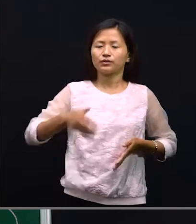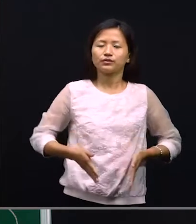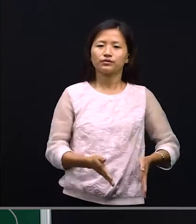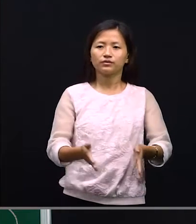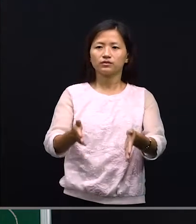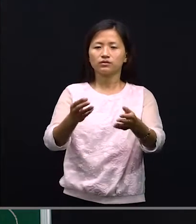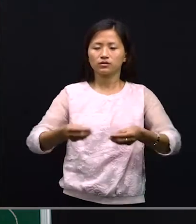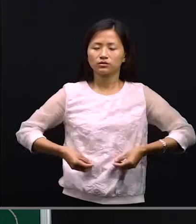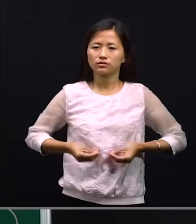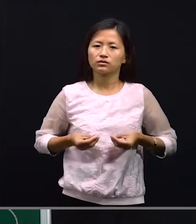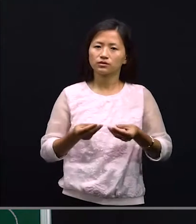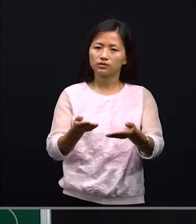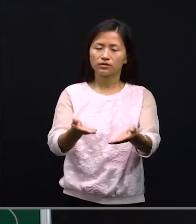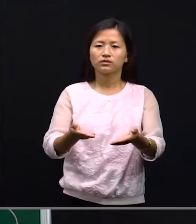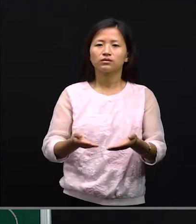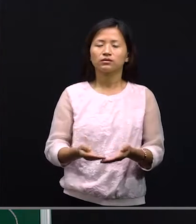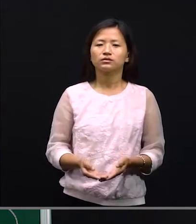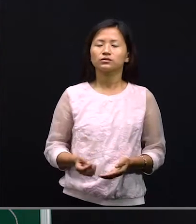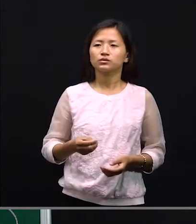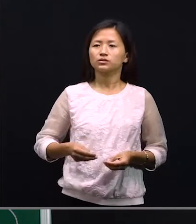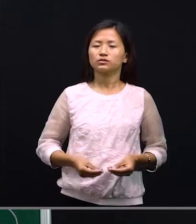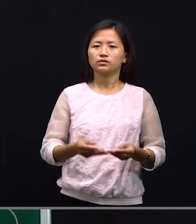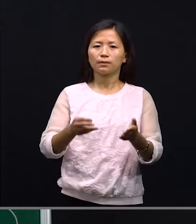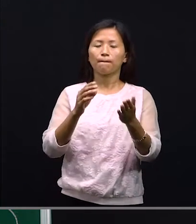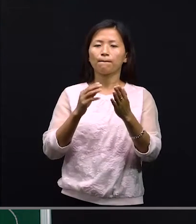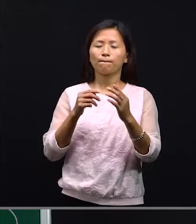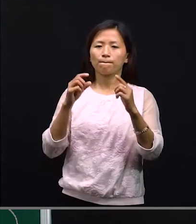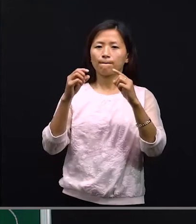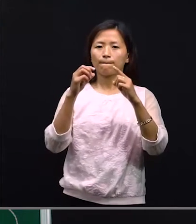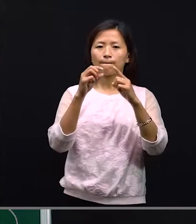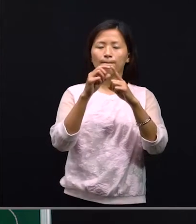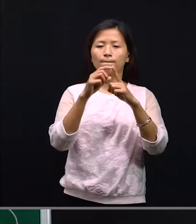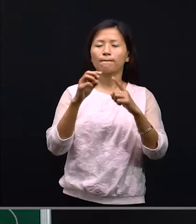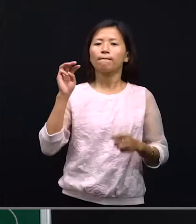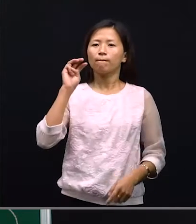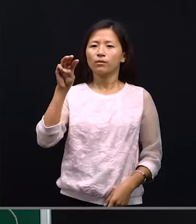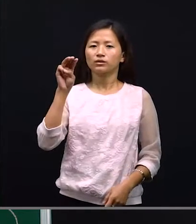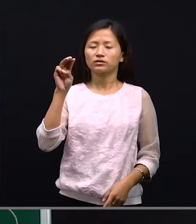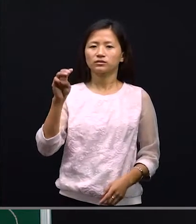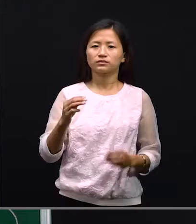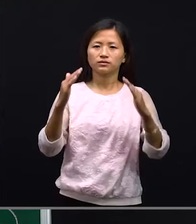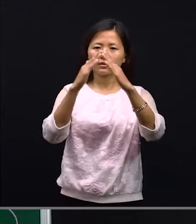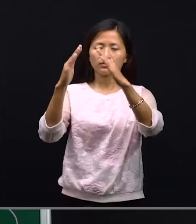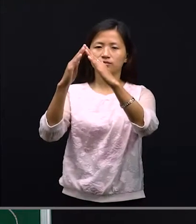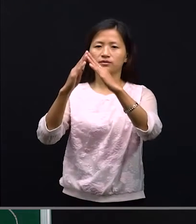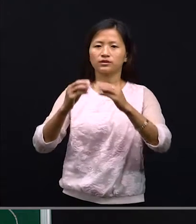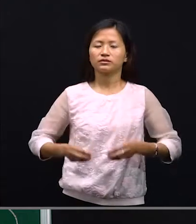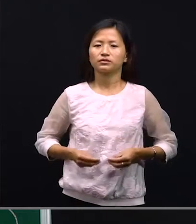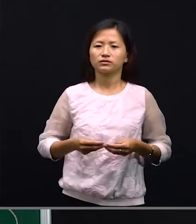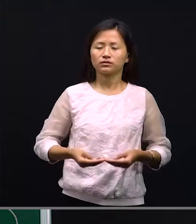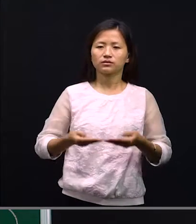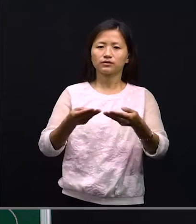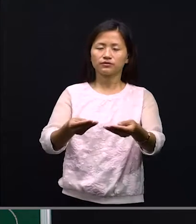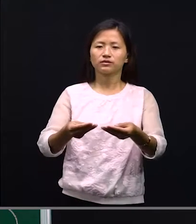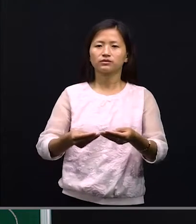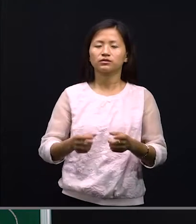to supply water to the Mokokchung town. Okay, so people living in the Mokokchung town, they depend on this